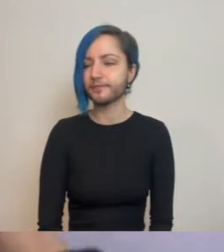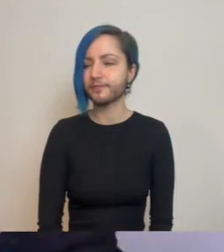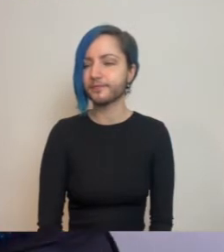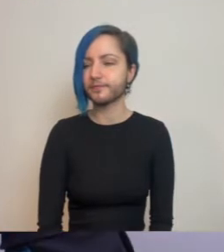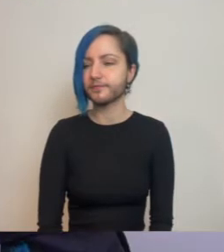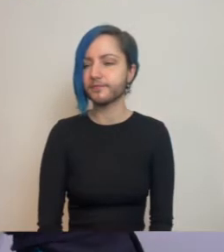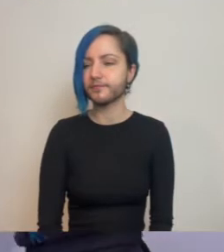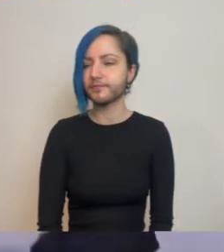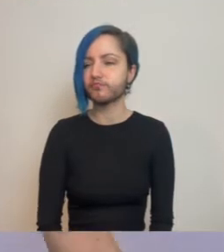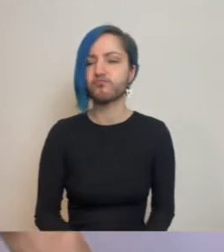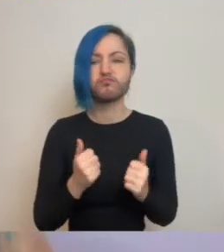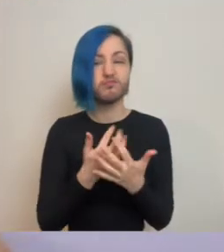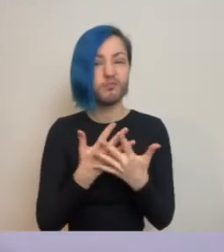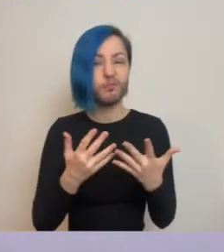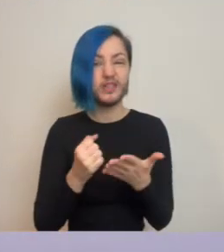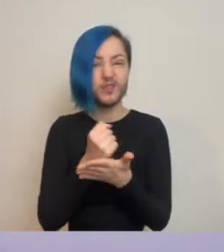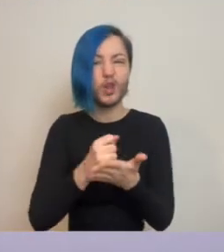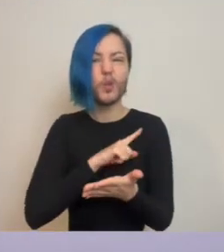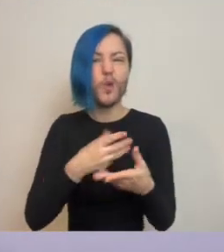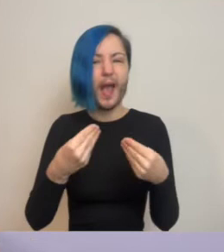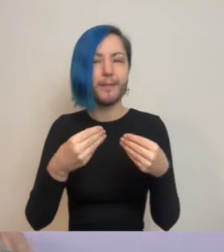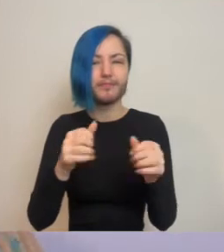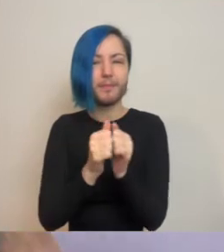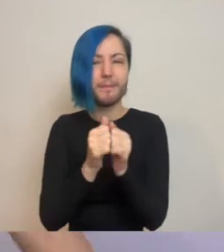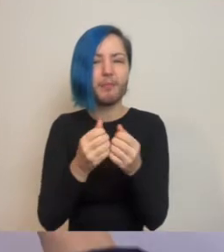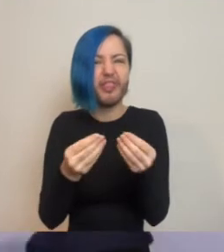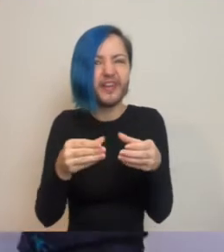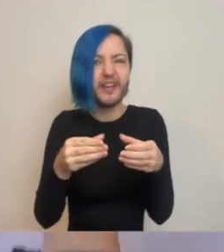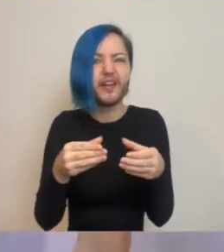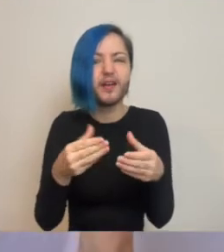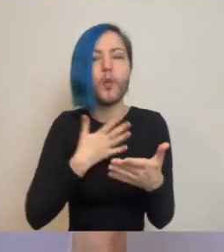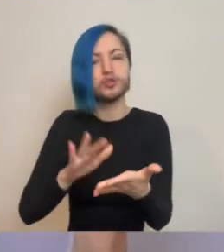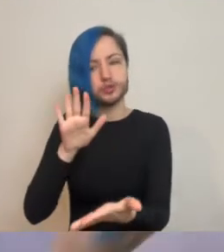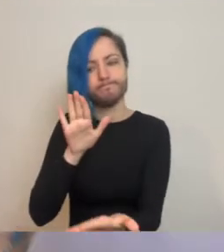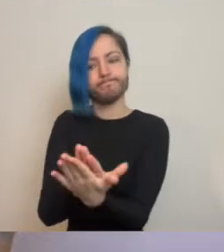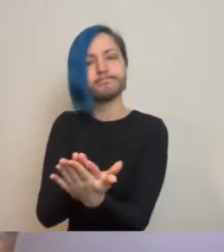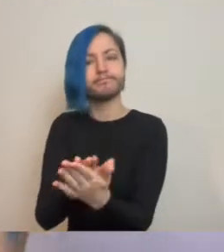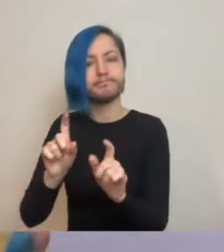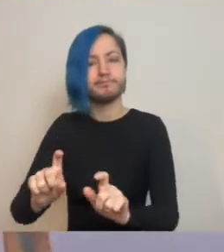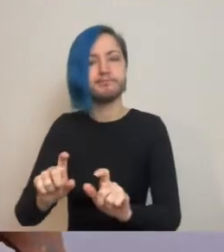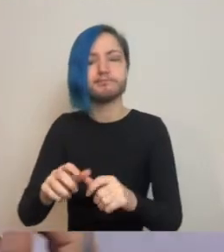Okay, give it a good bit of glue, because this paper's quite thick and we want it to stick down well.